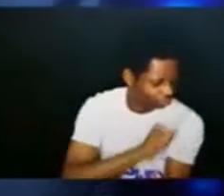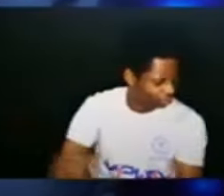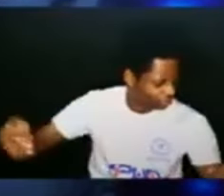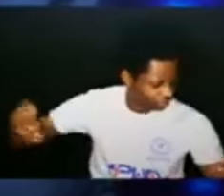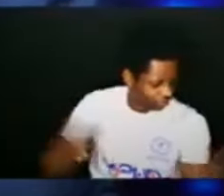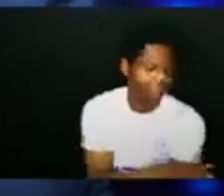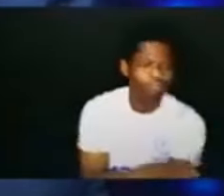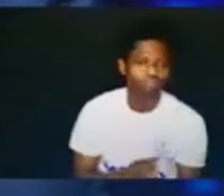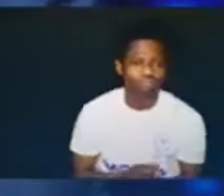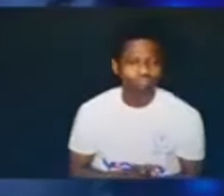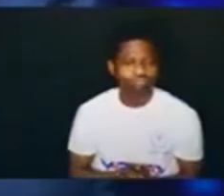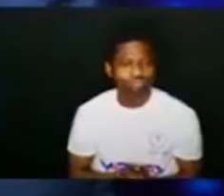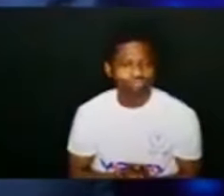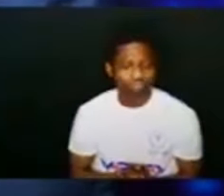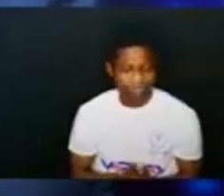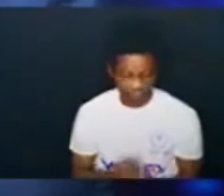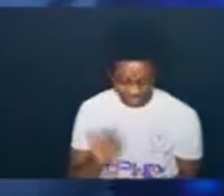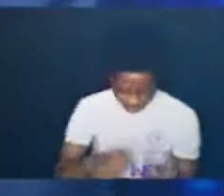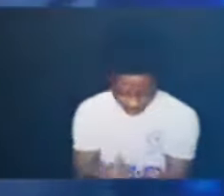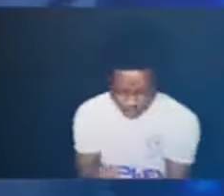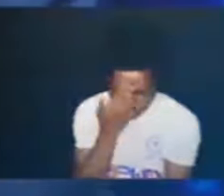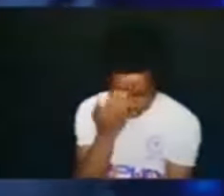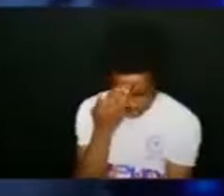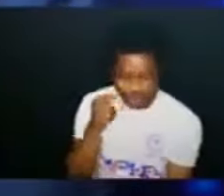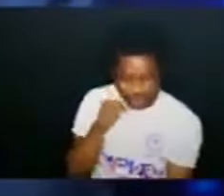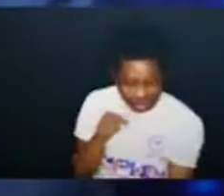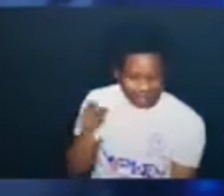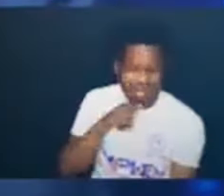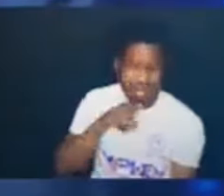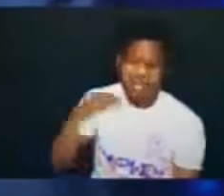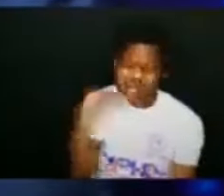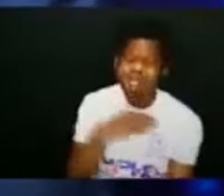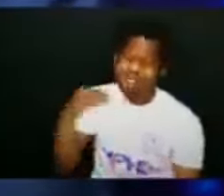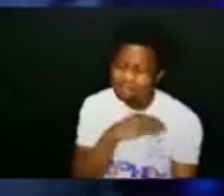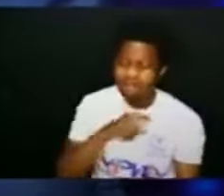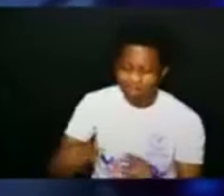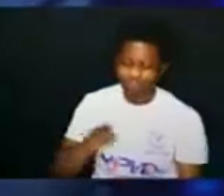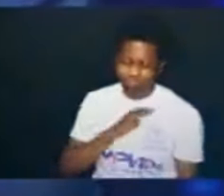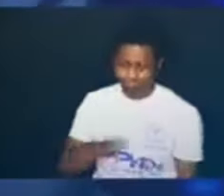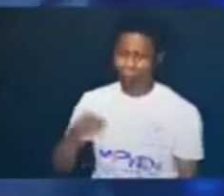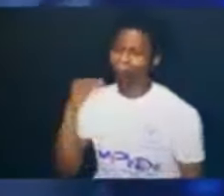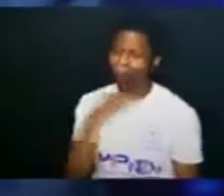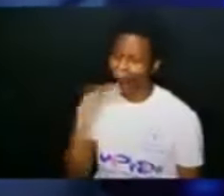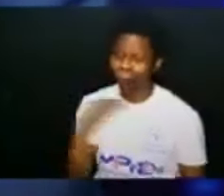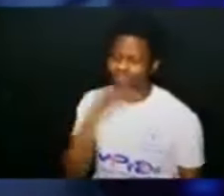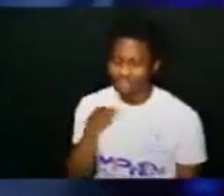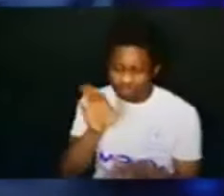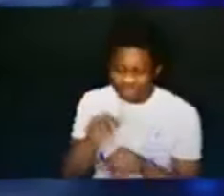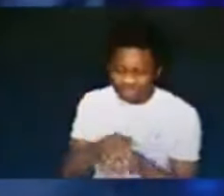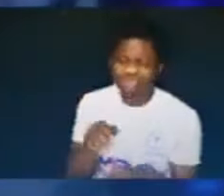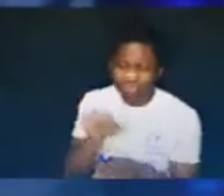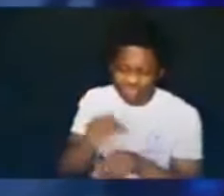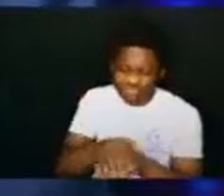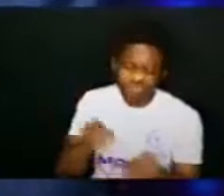Hypocritical lies. There are certain people, they know they are telling lies, but they will confidently tell the lie. They have locked their conscience. Well, a truthful